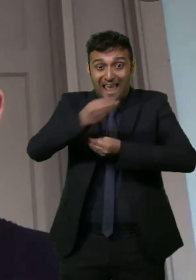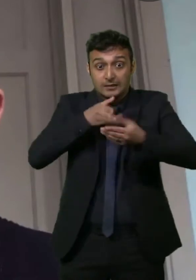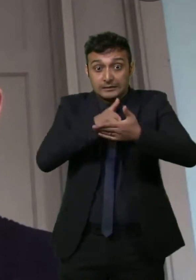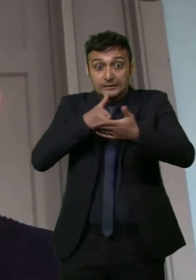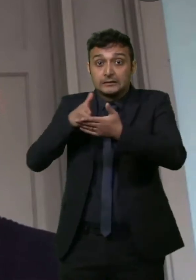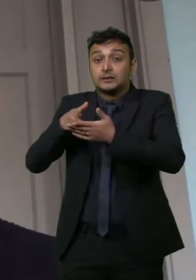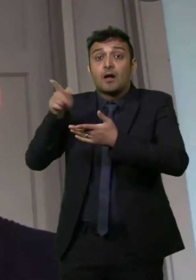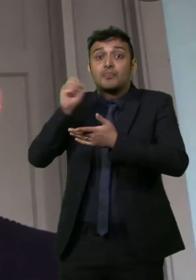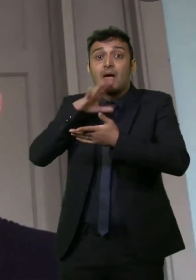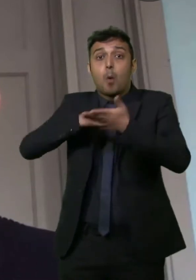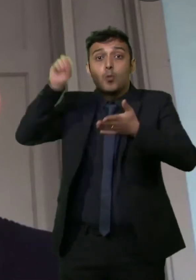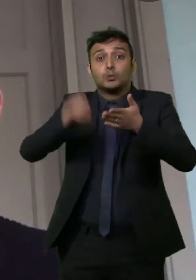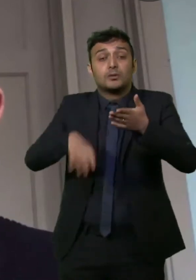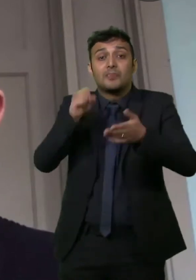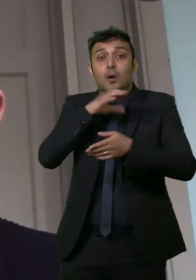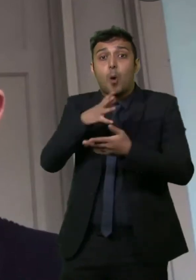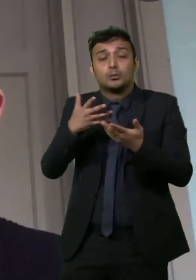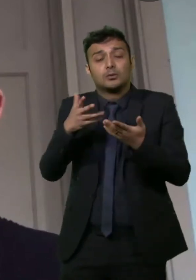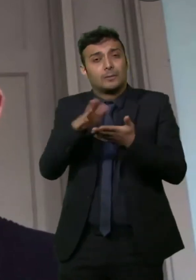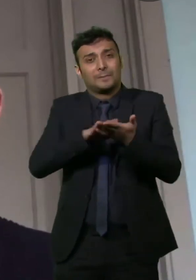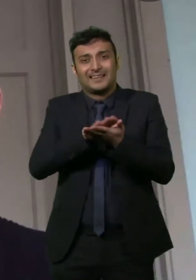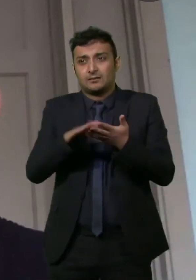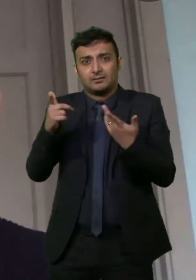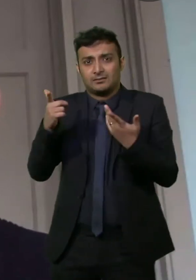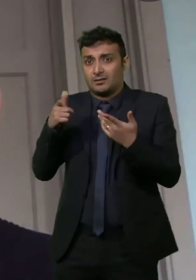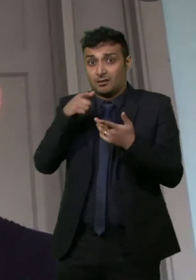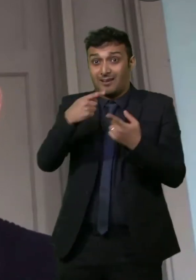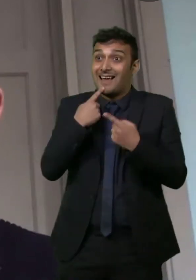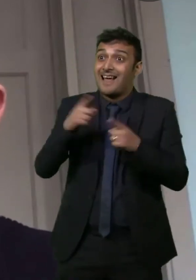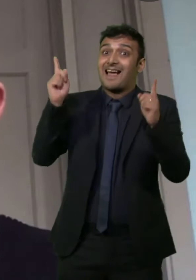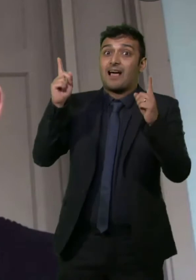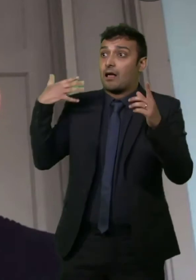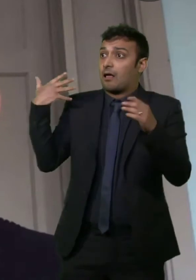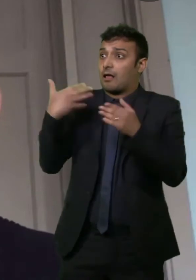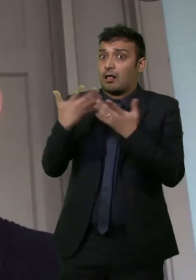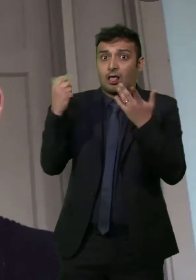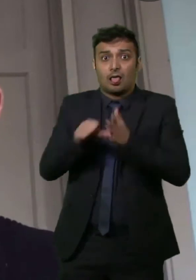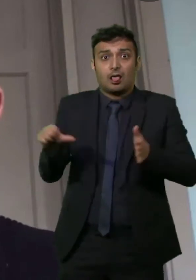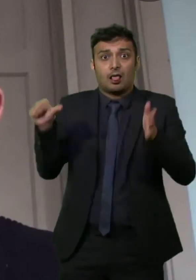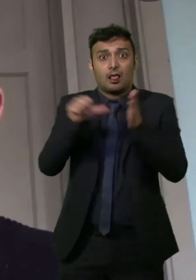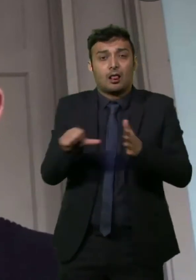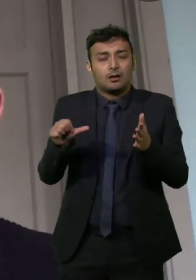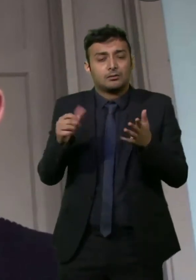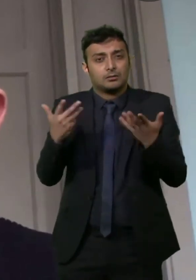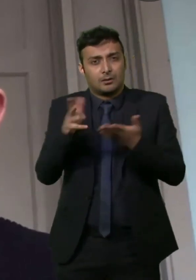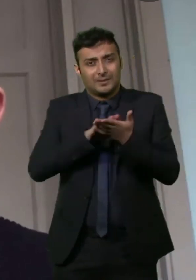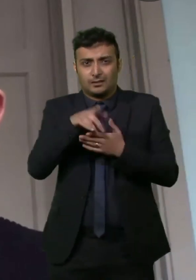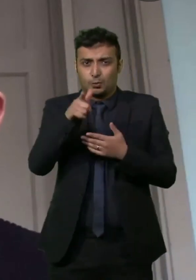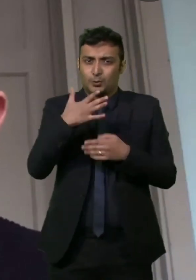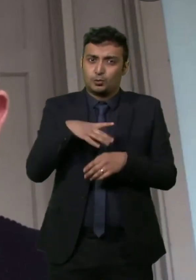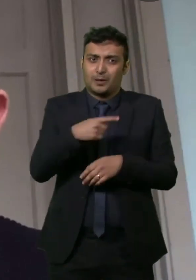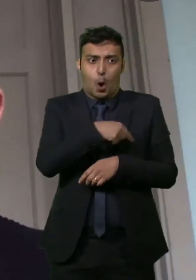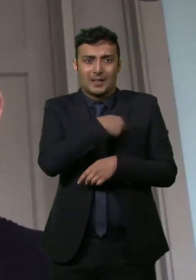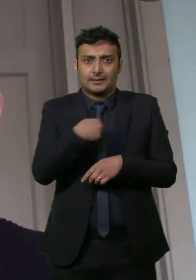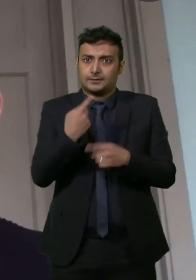that all of these problems are not teething problems, but that the trade barriers and the damage which they cause are part and parcel of your